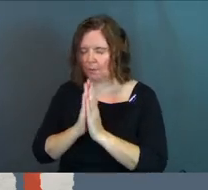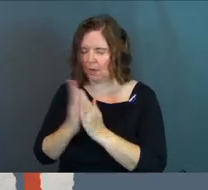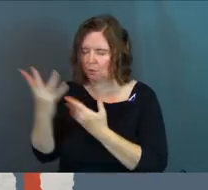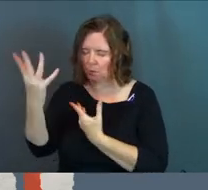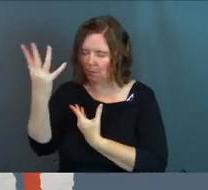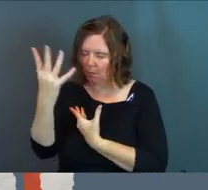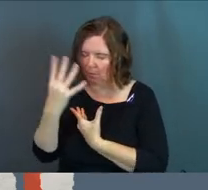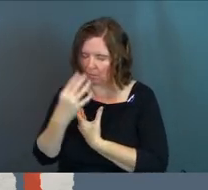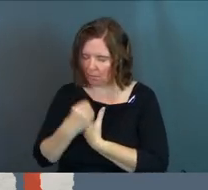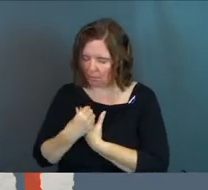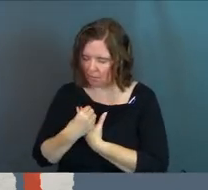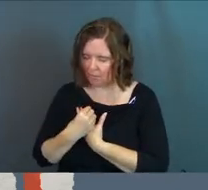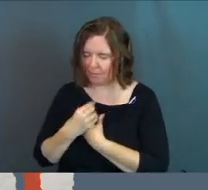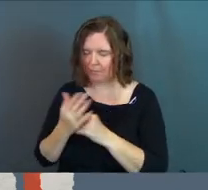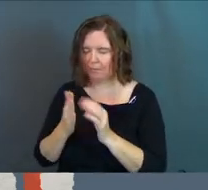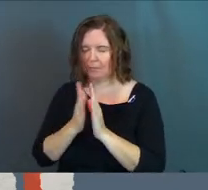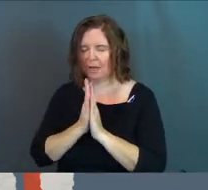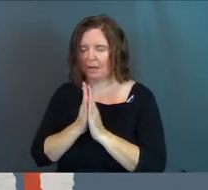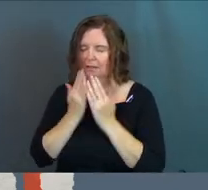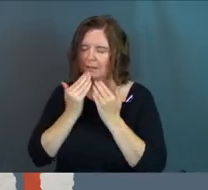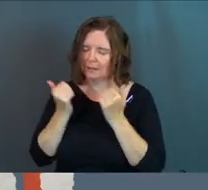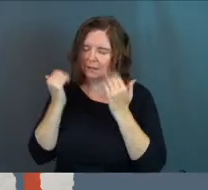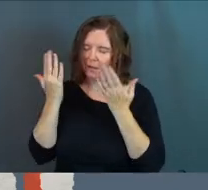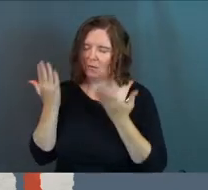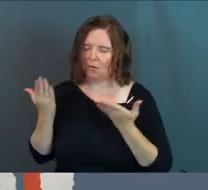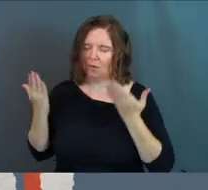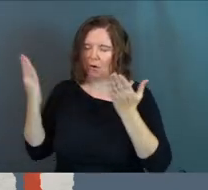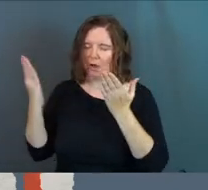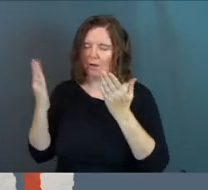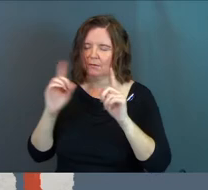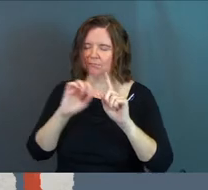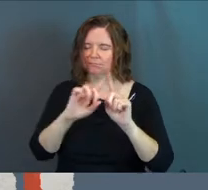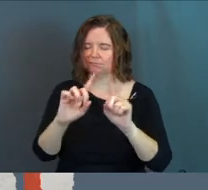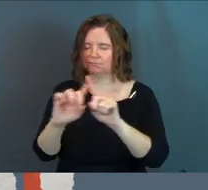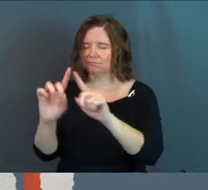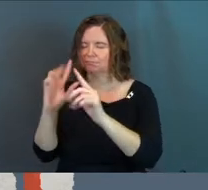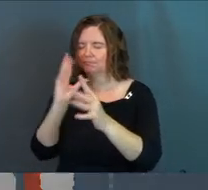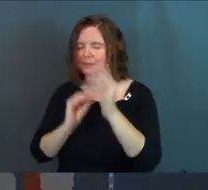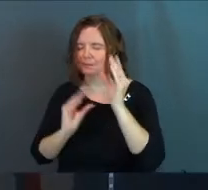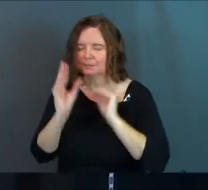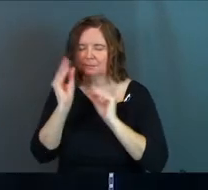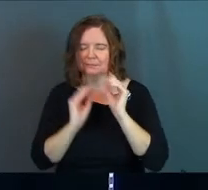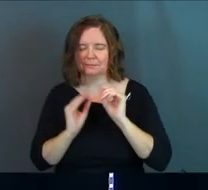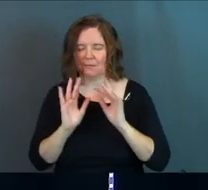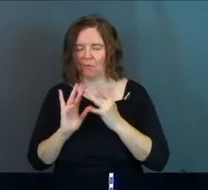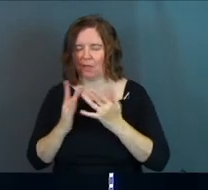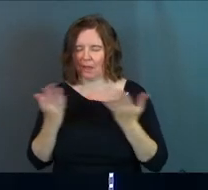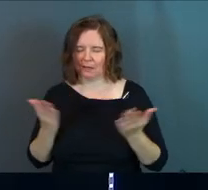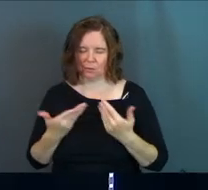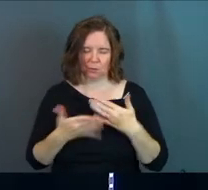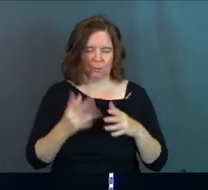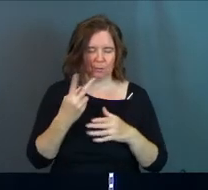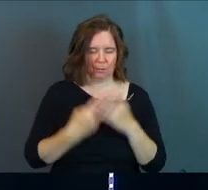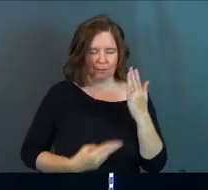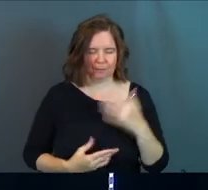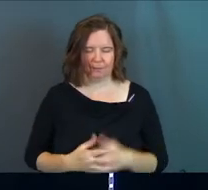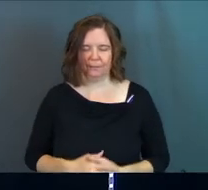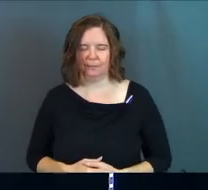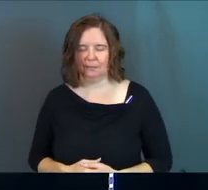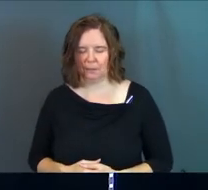come in, Lord, and I pray that there would be thank offerings all across this room and online, God.